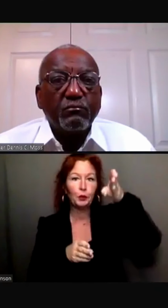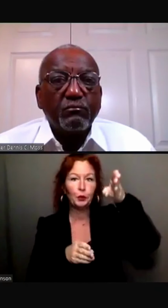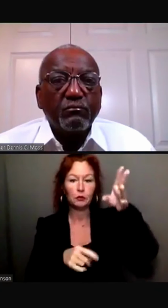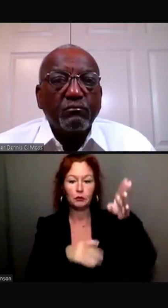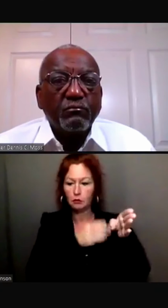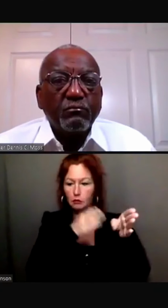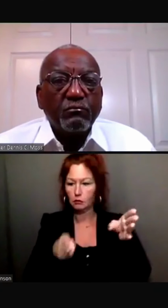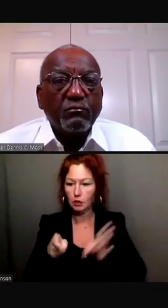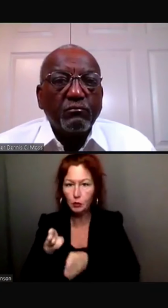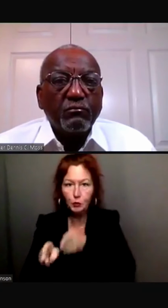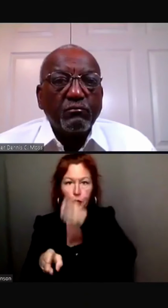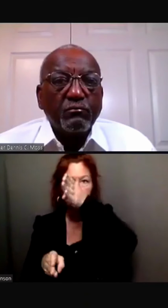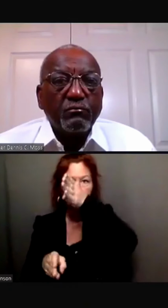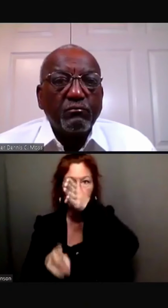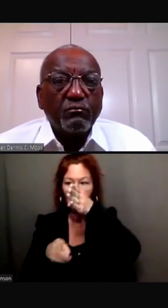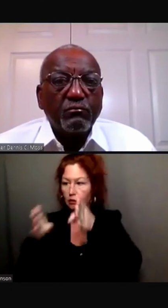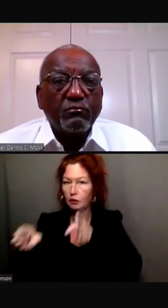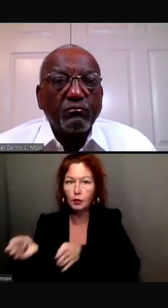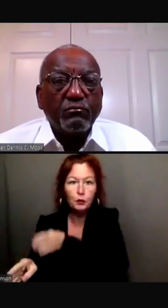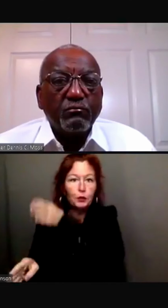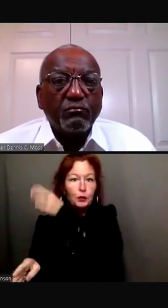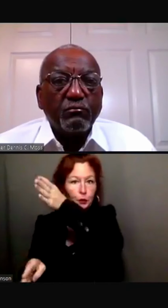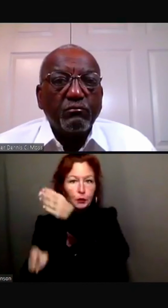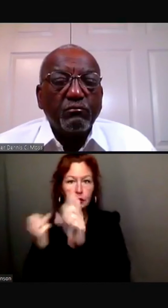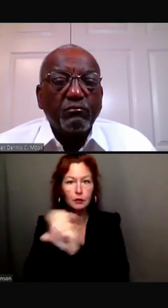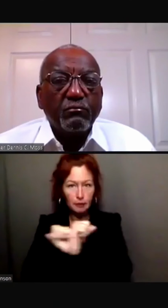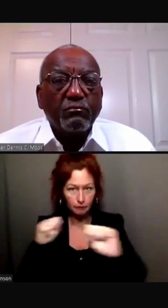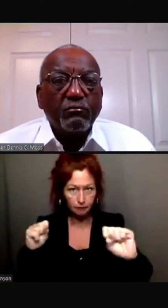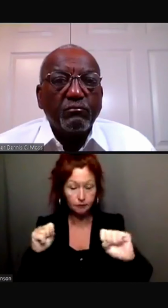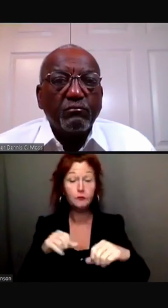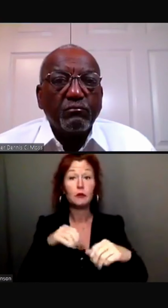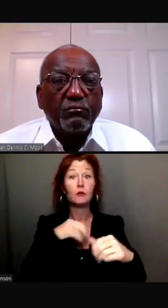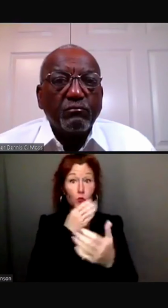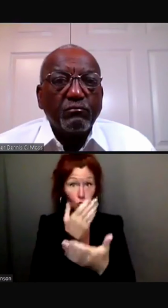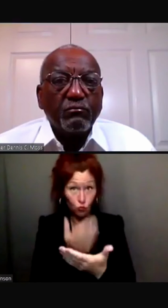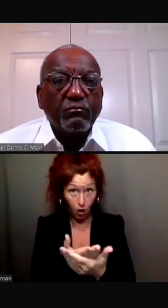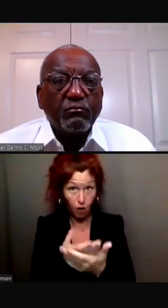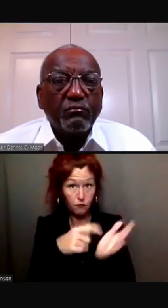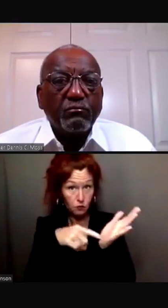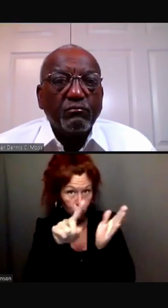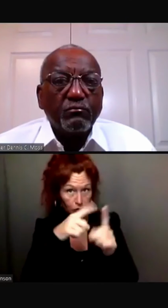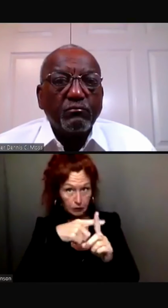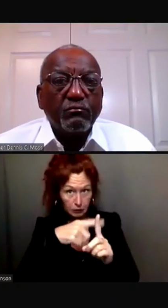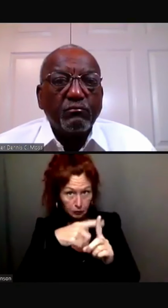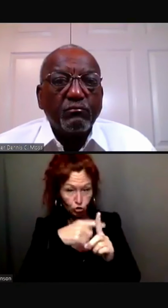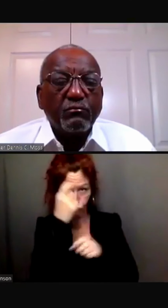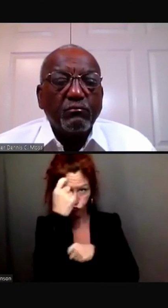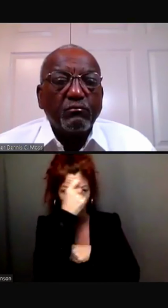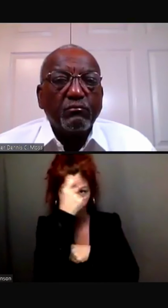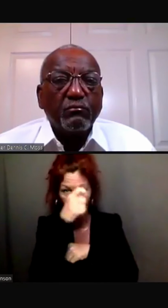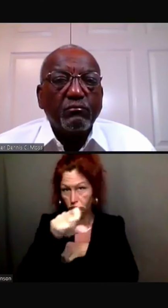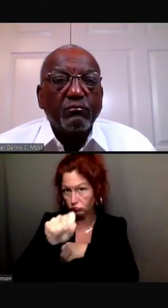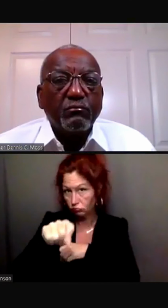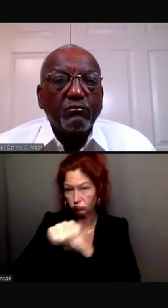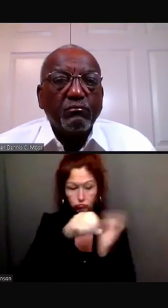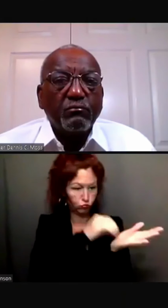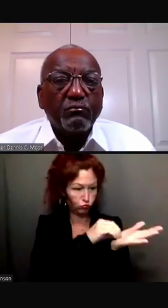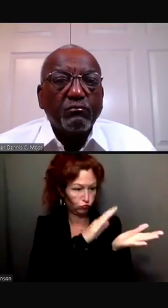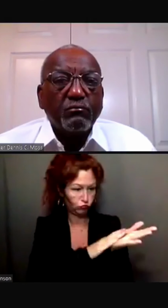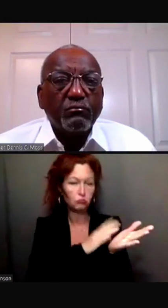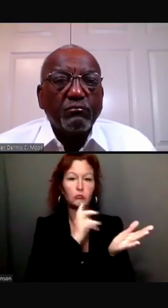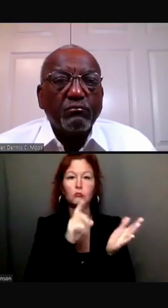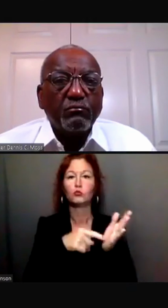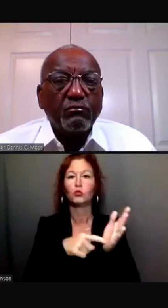a band that says that you're okay, as far as temperature-wise is concerned. But there are fewer people here. More